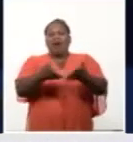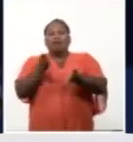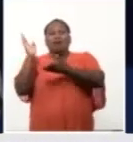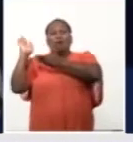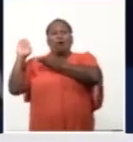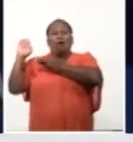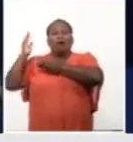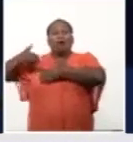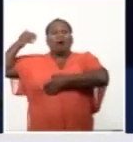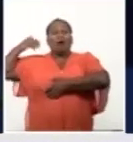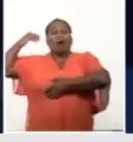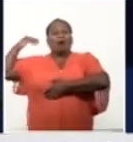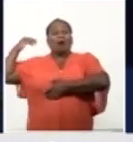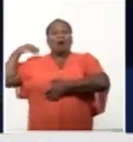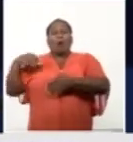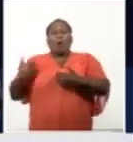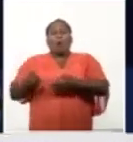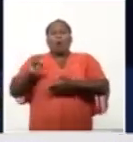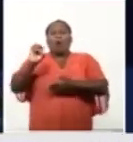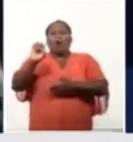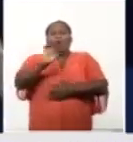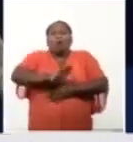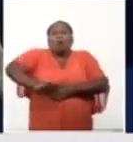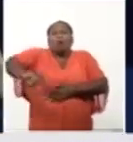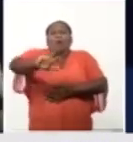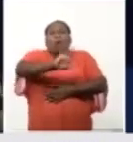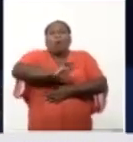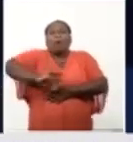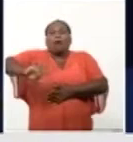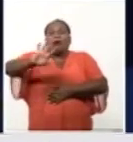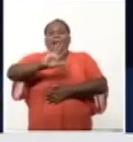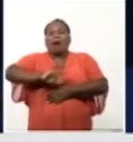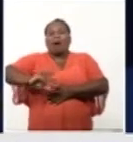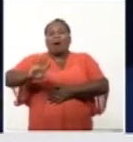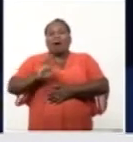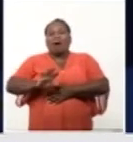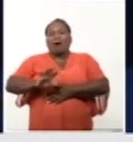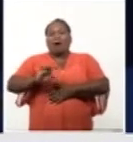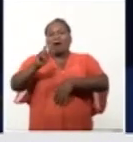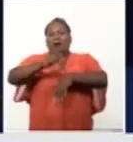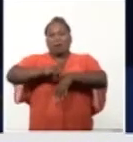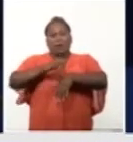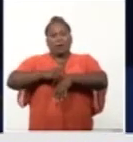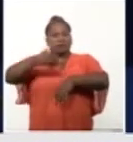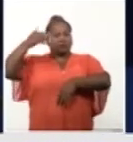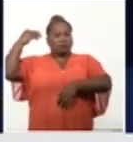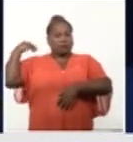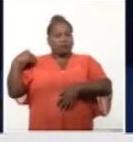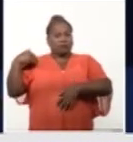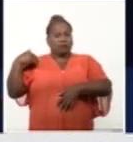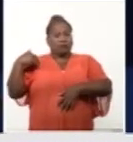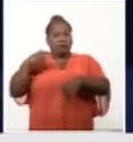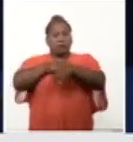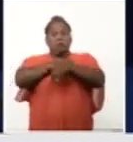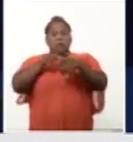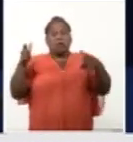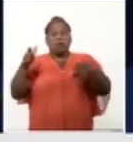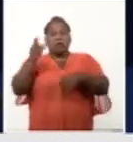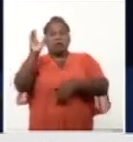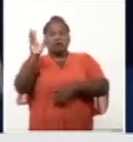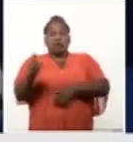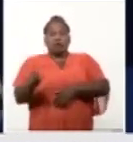previous days, on how Europe at a certain moment had contributed the greater number of